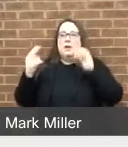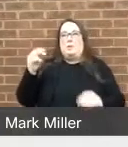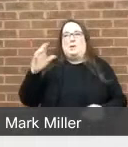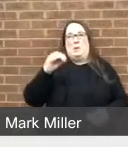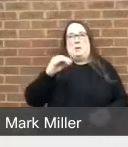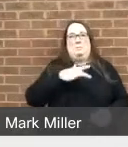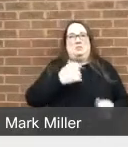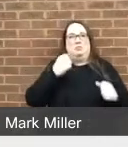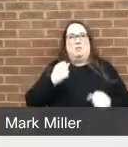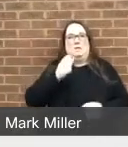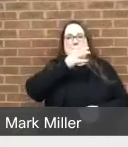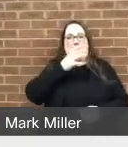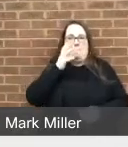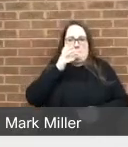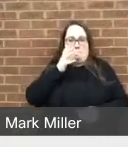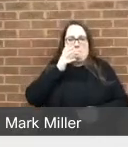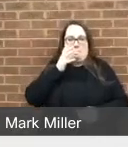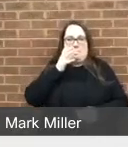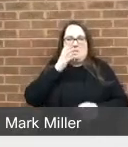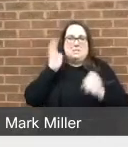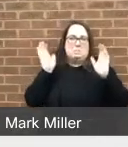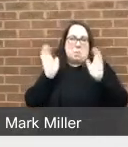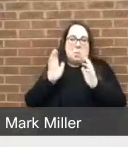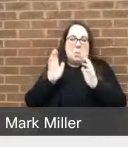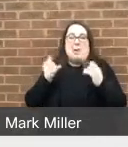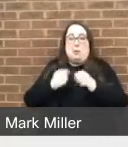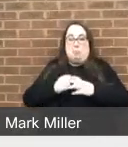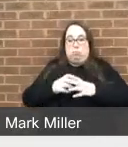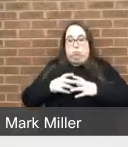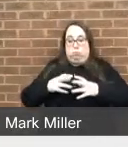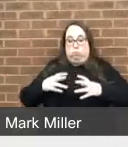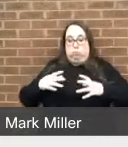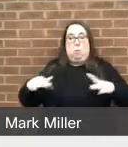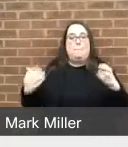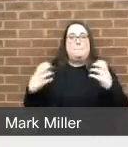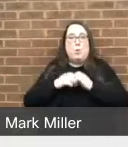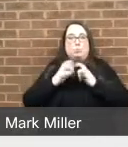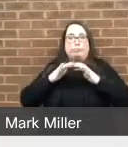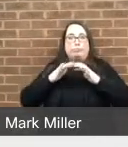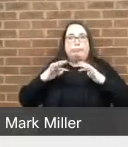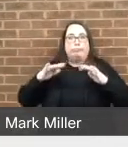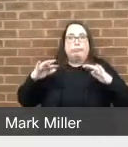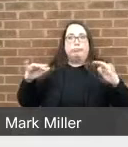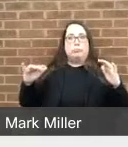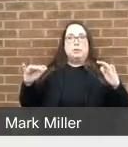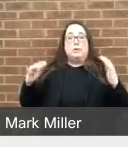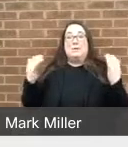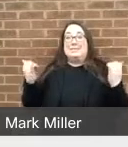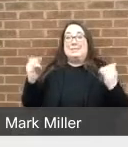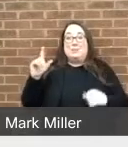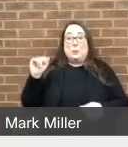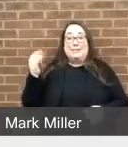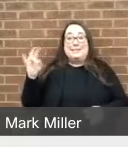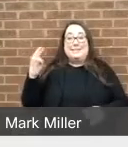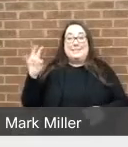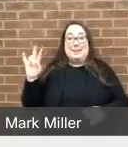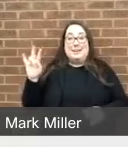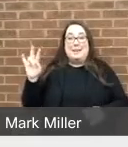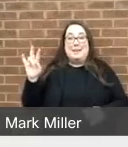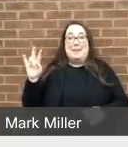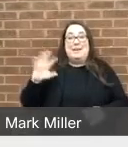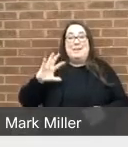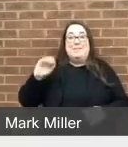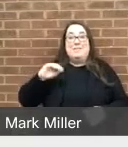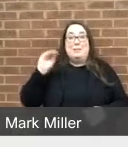23,000. Since then, its population has grown and diversified. By 2017, nearly half of Howard